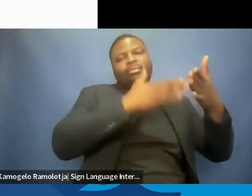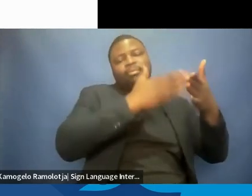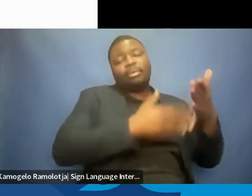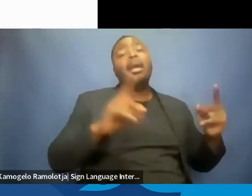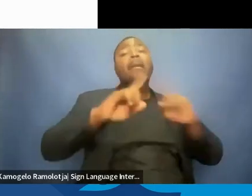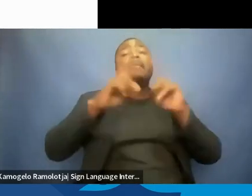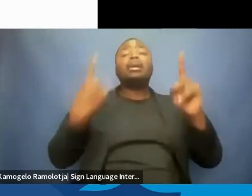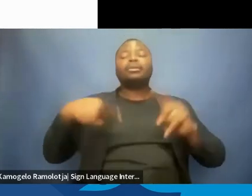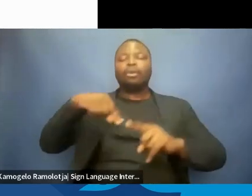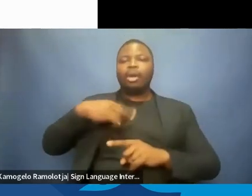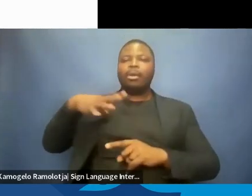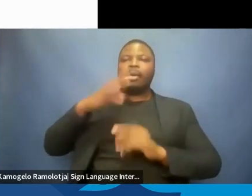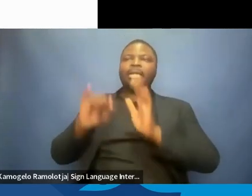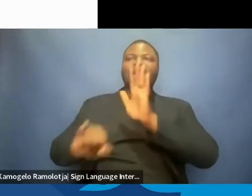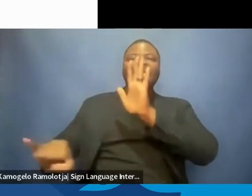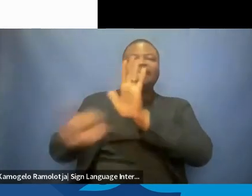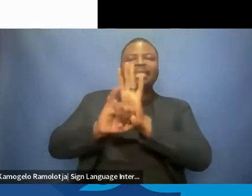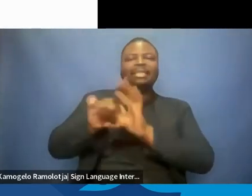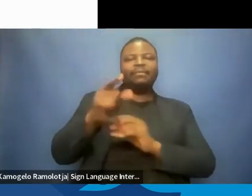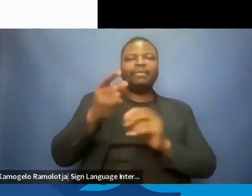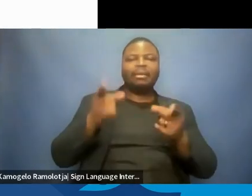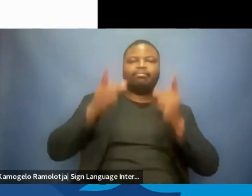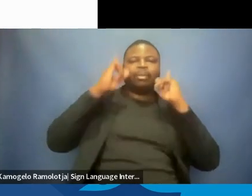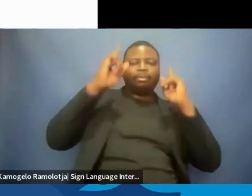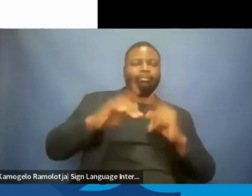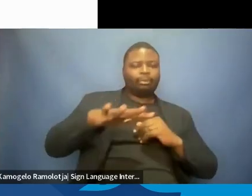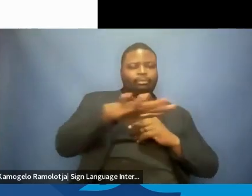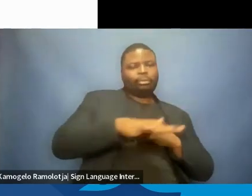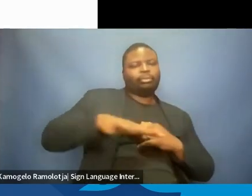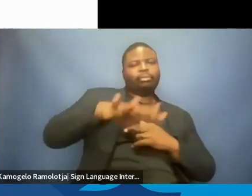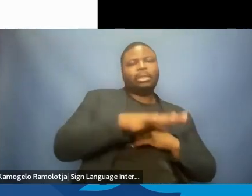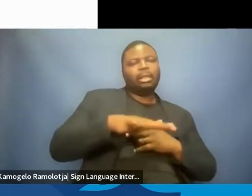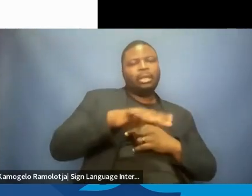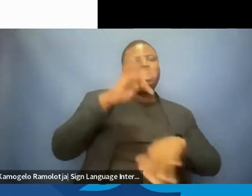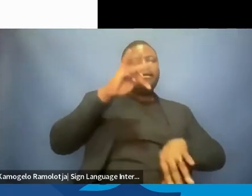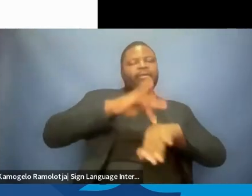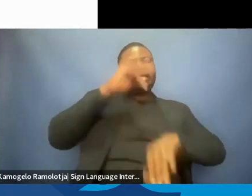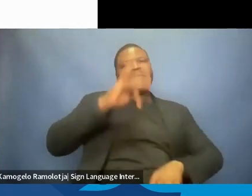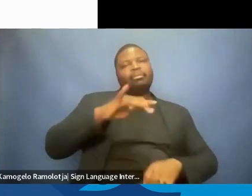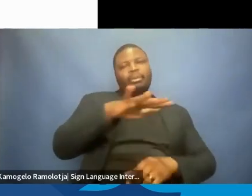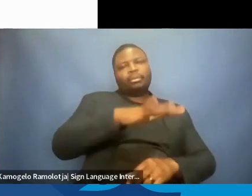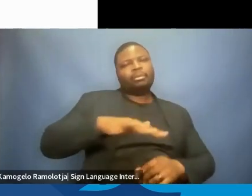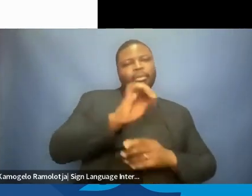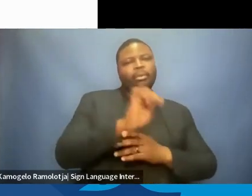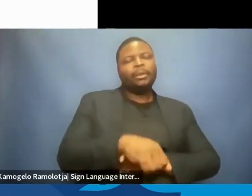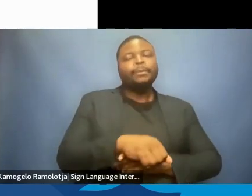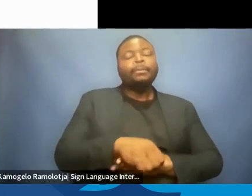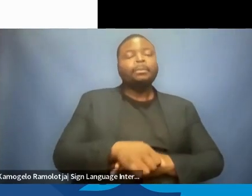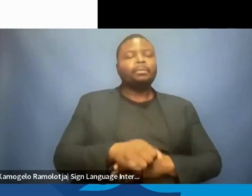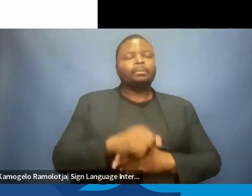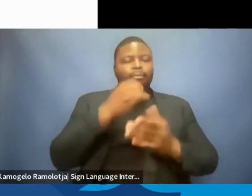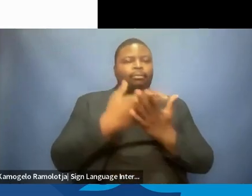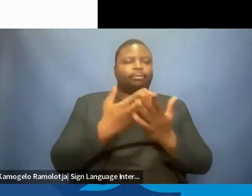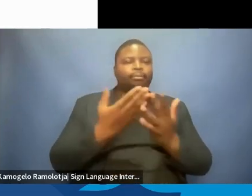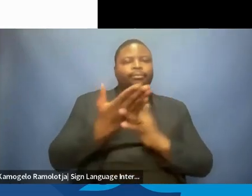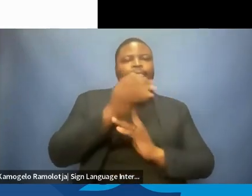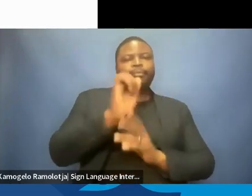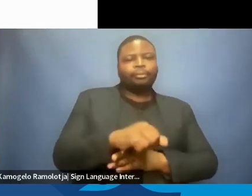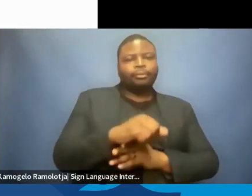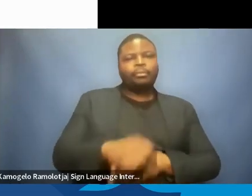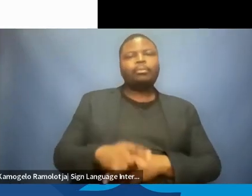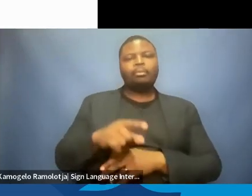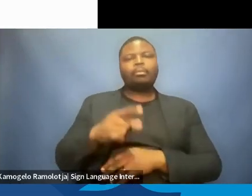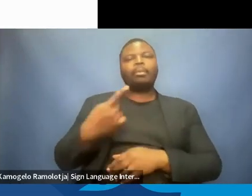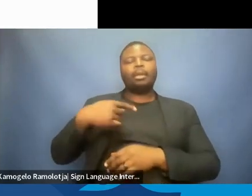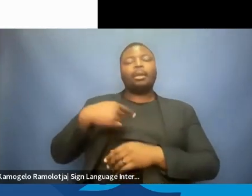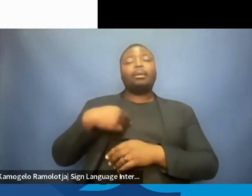to access healthcare. So in our setting, our sites identify specific hotspot areas, and then